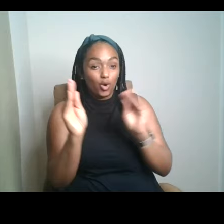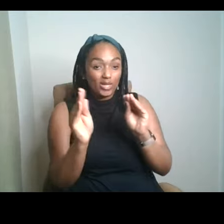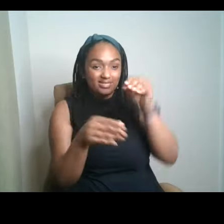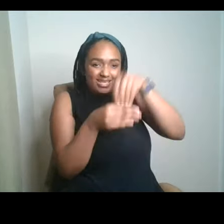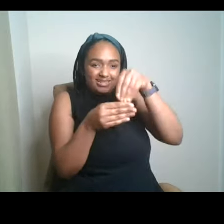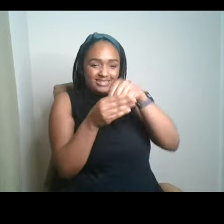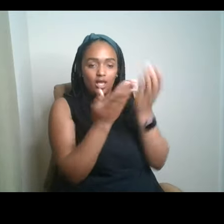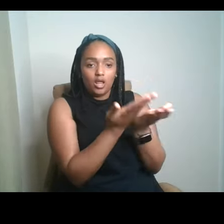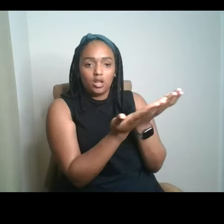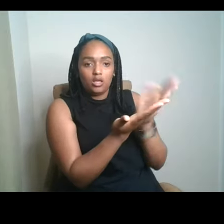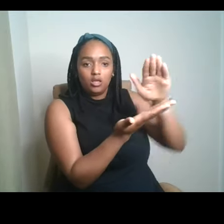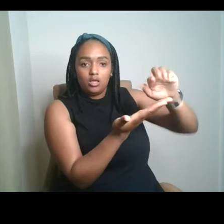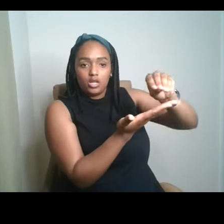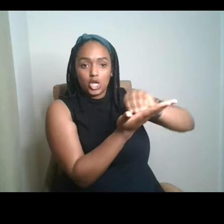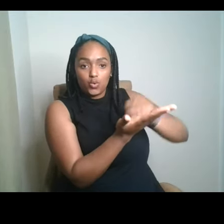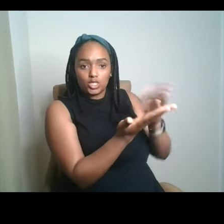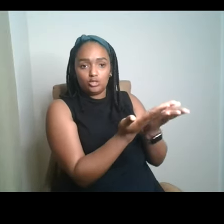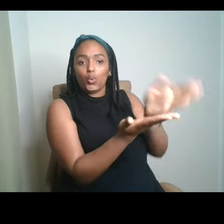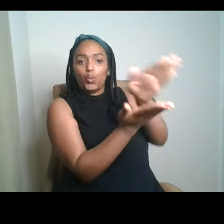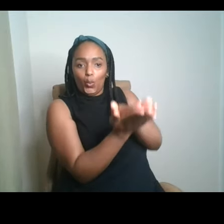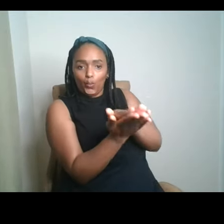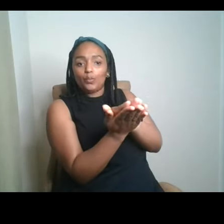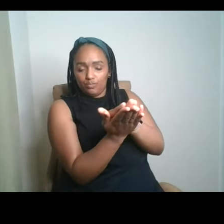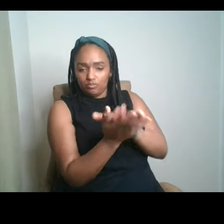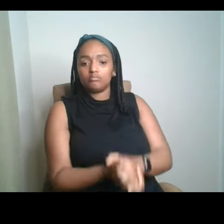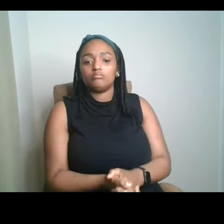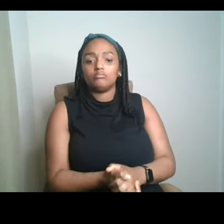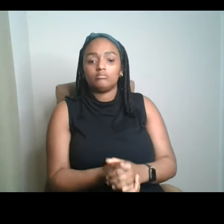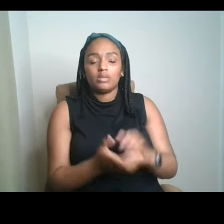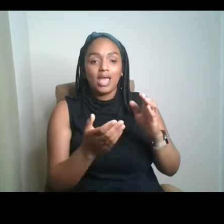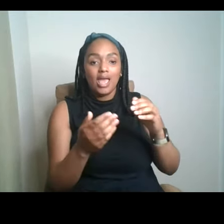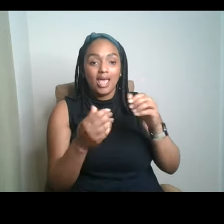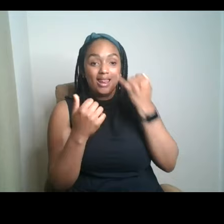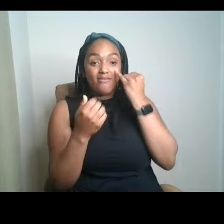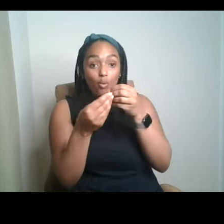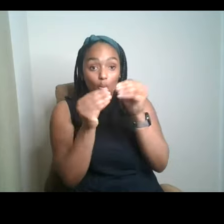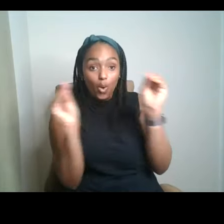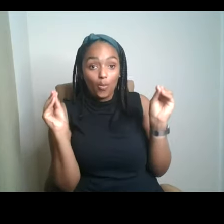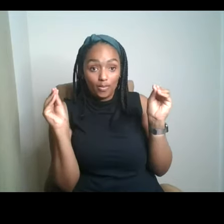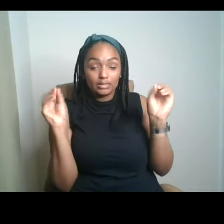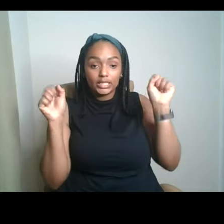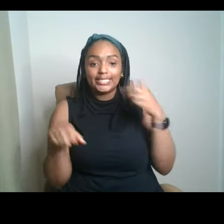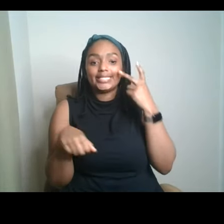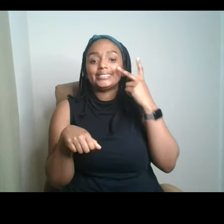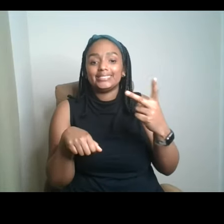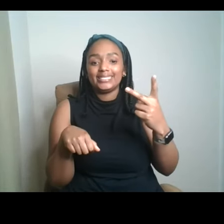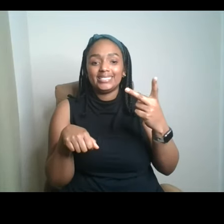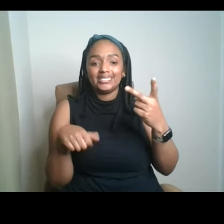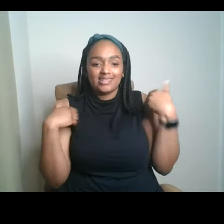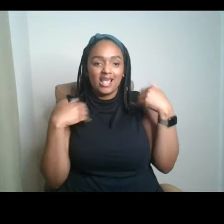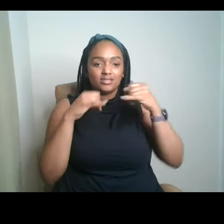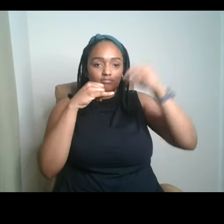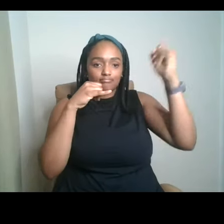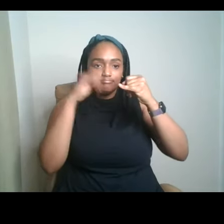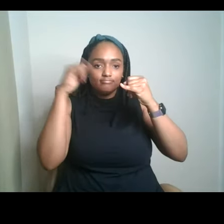This. Then I open it and it's like that. And this bottom part right here, you just